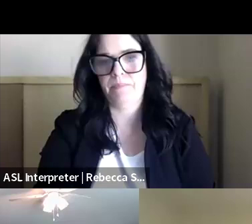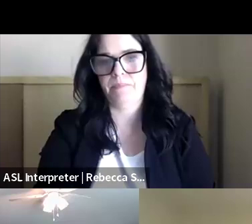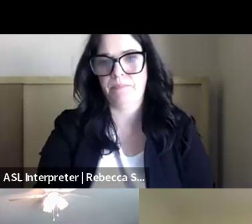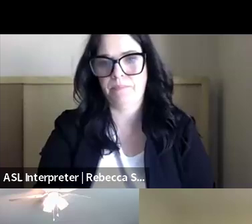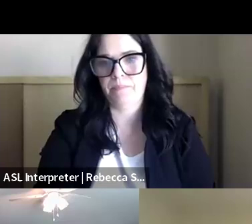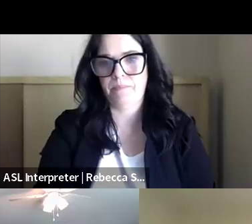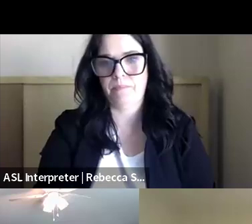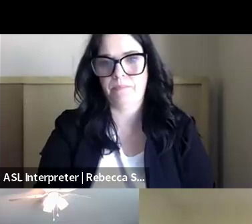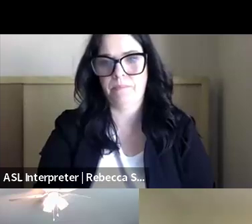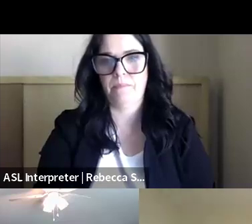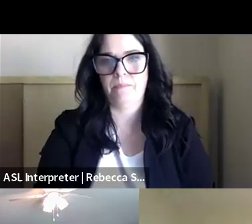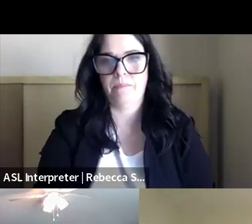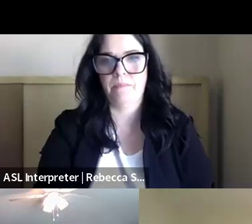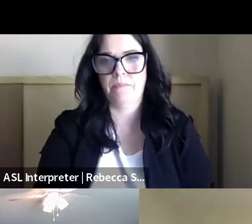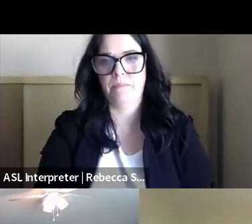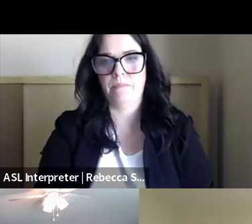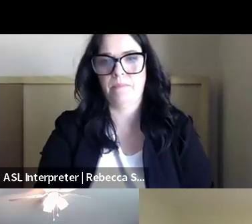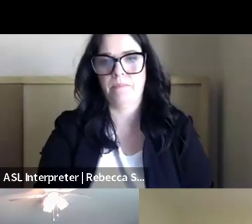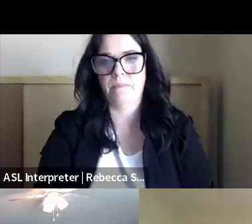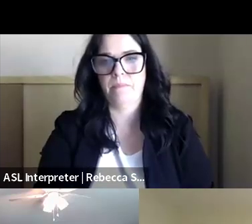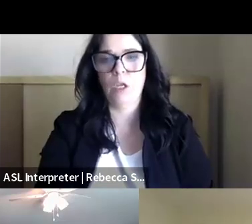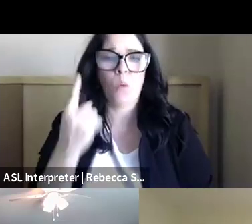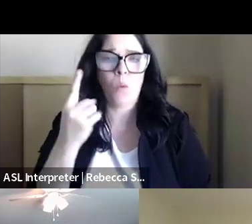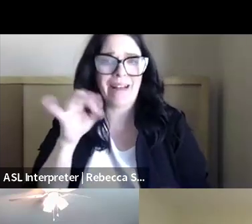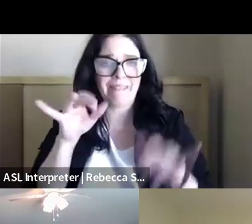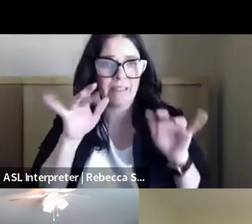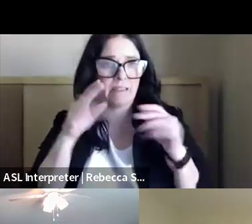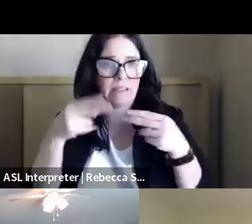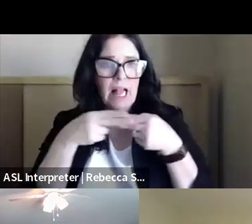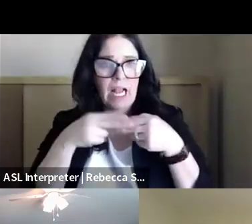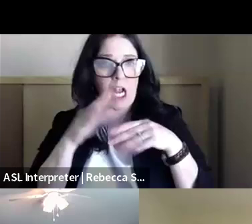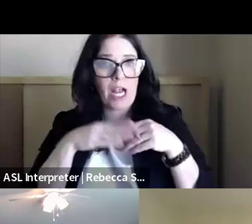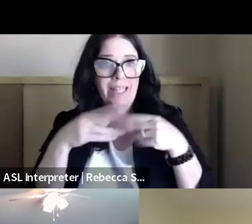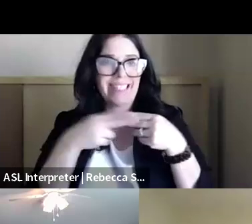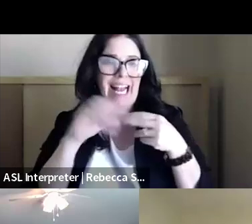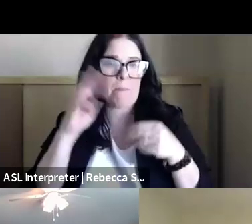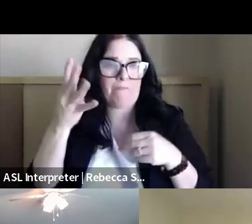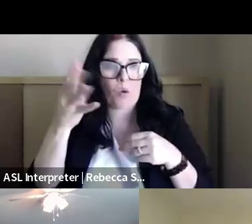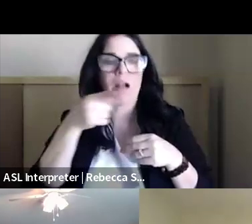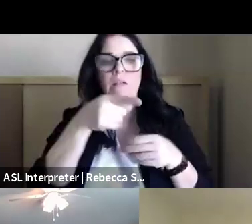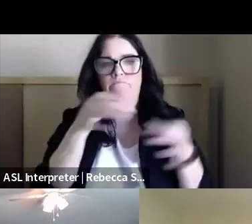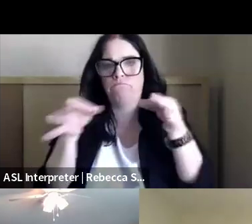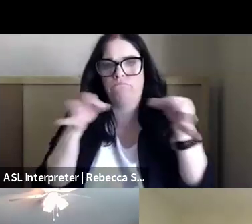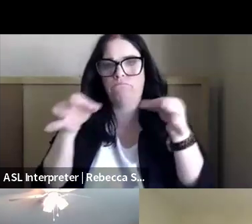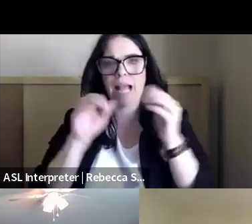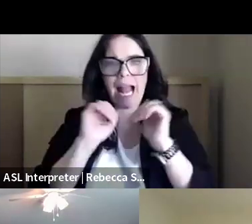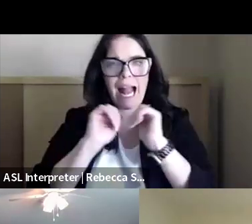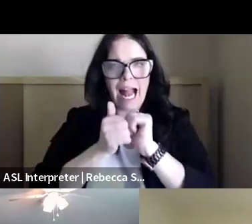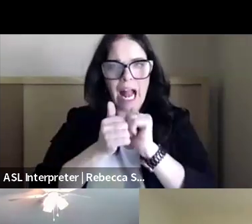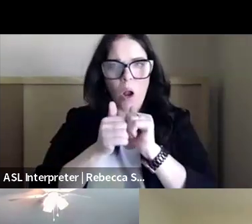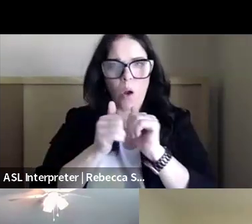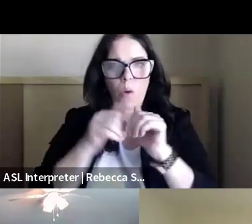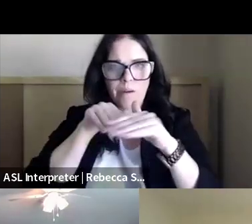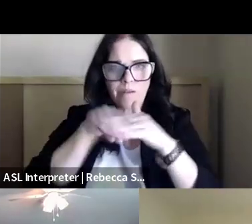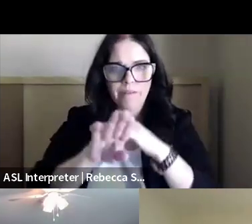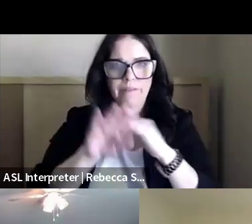So one of these slides, on slide 4, there is a link to the instructions and the instrument. So if